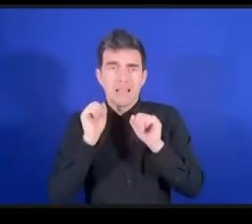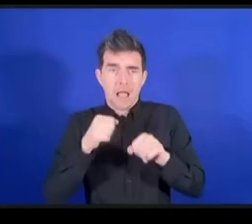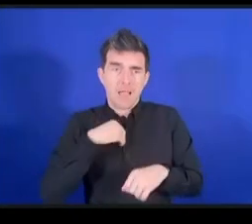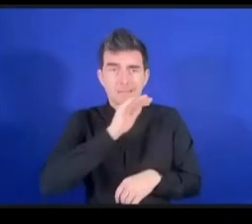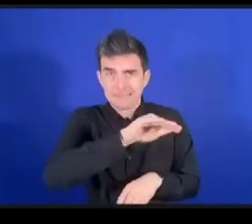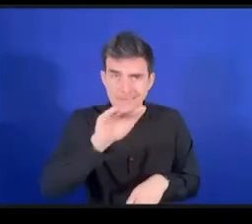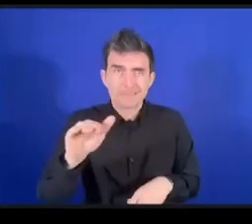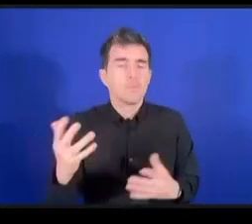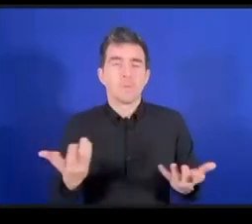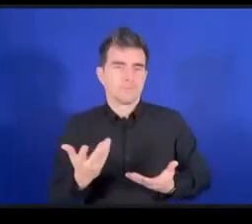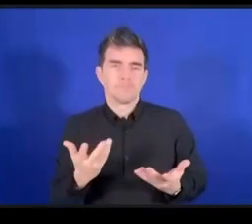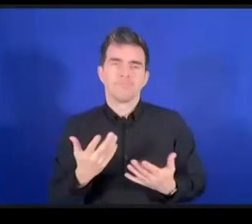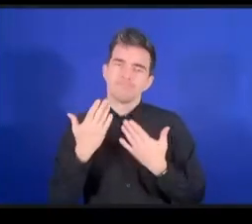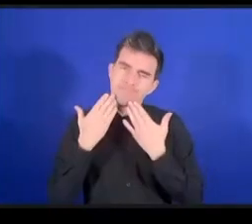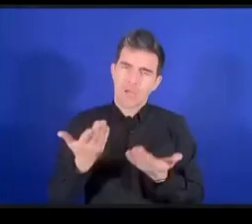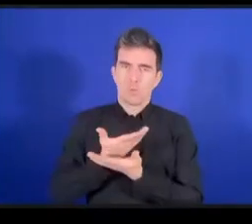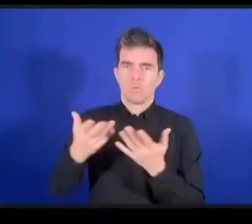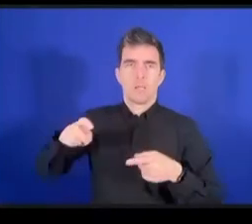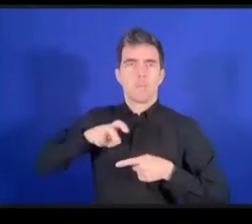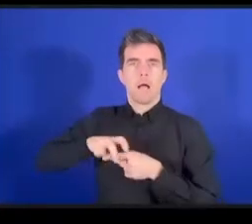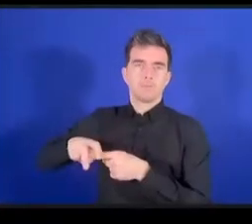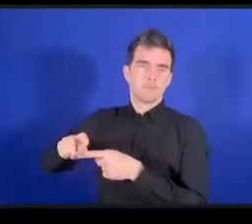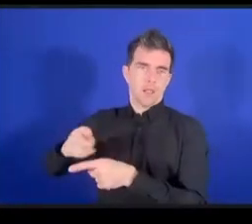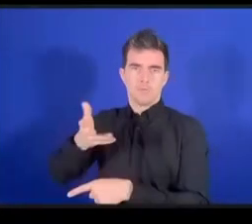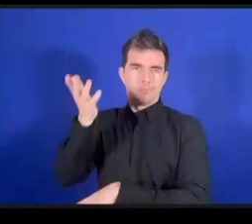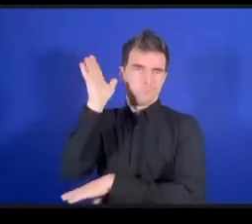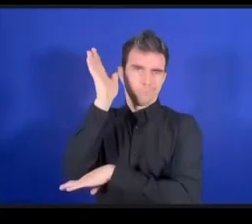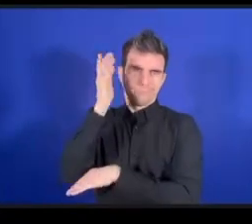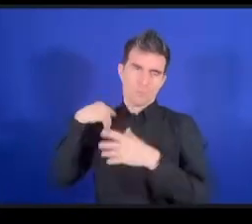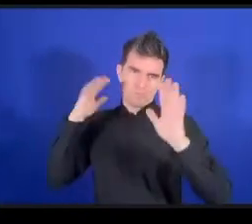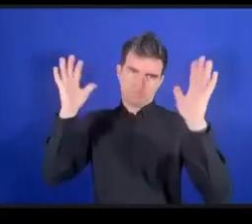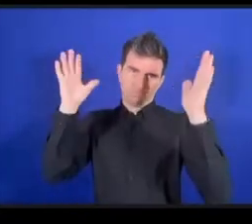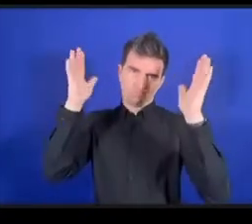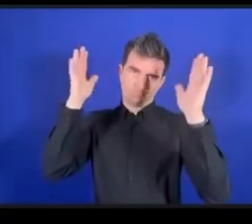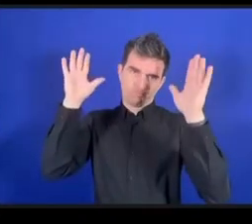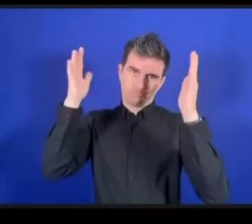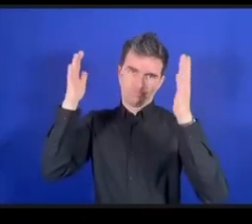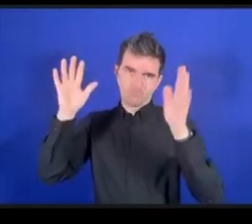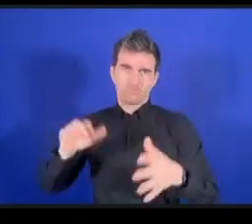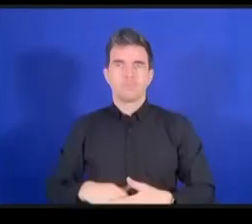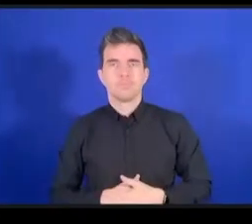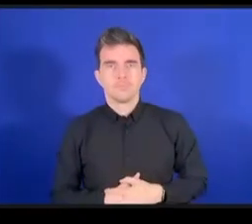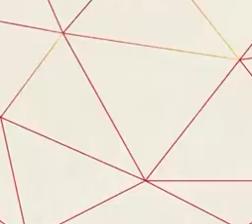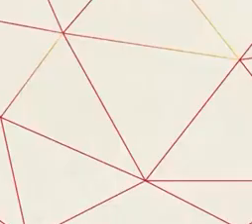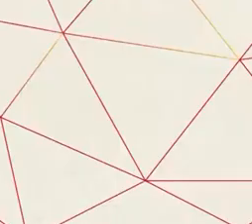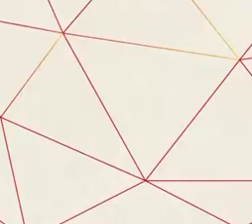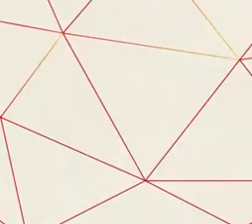Thank you. And that closes our session. Thank you.